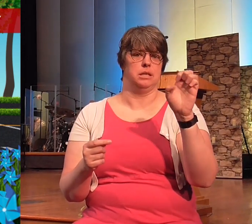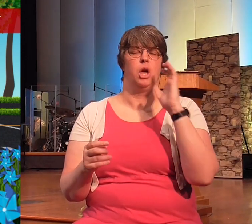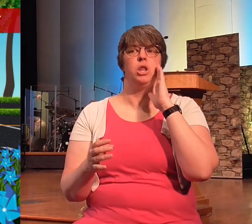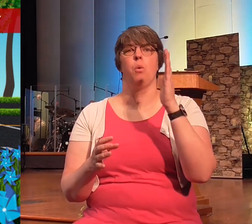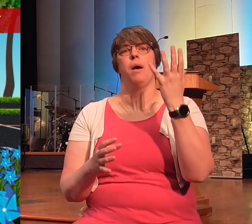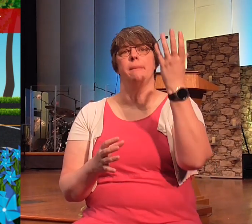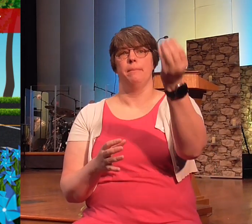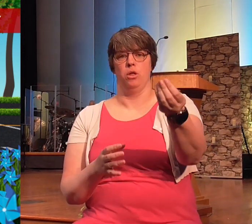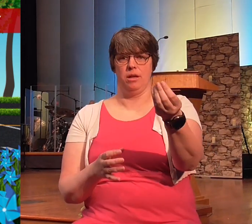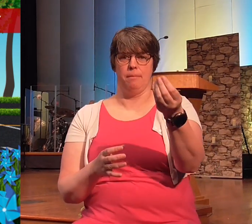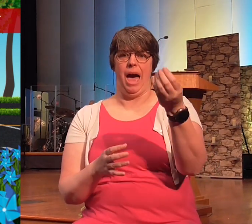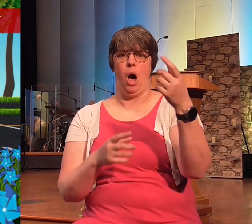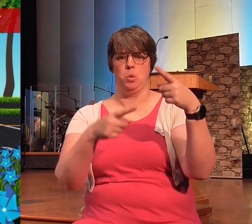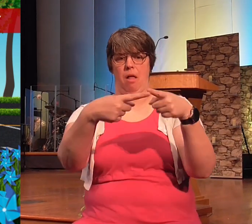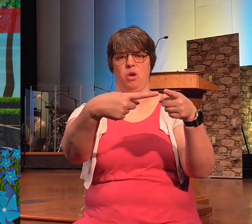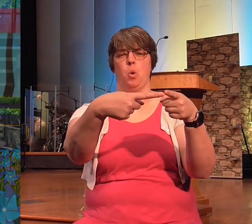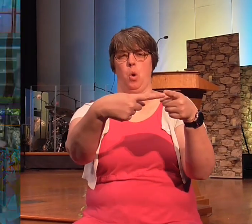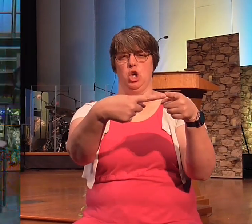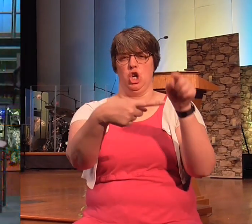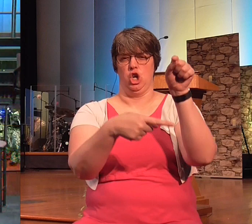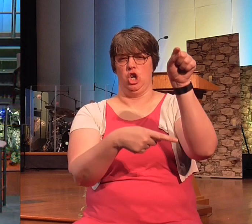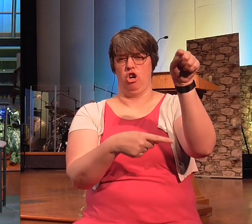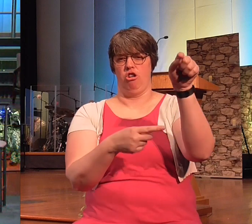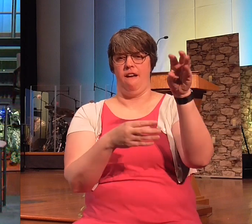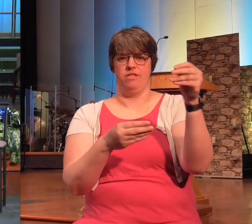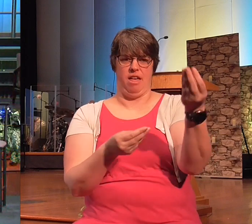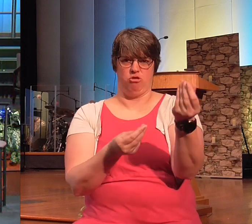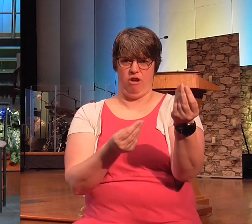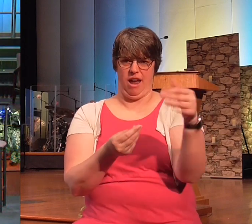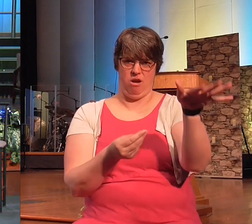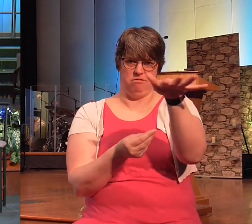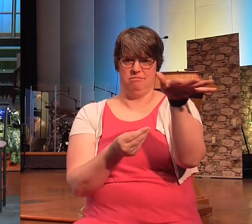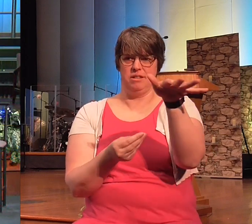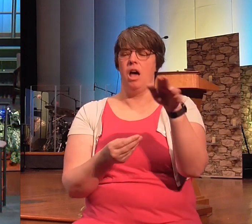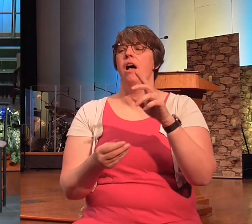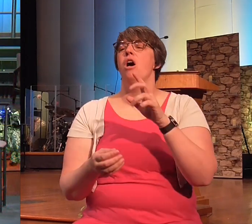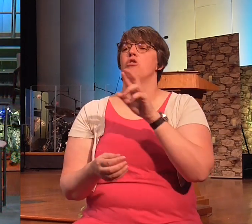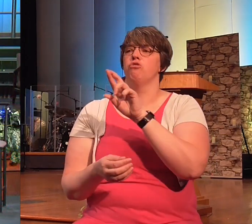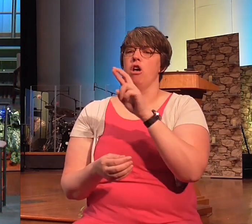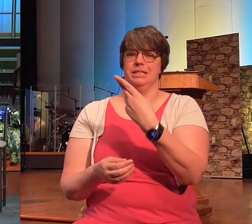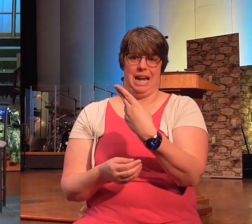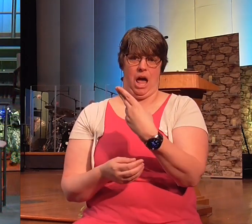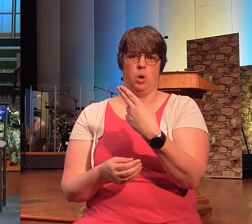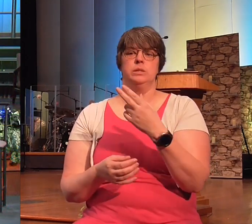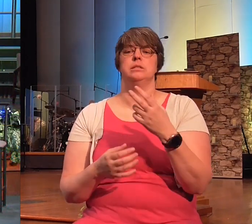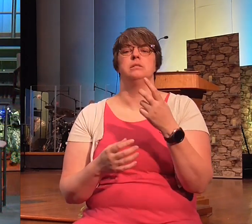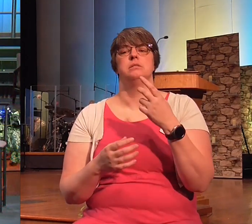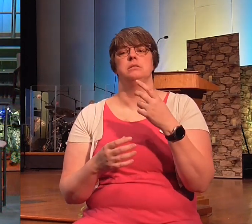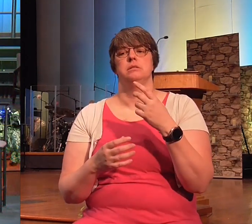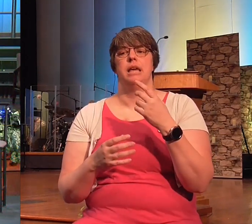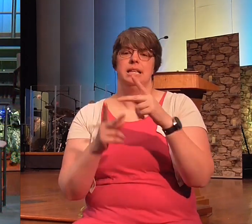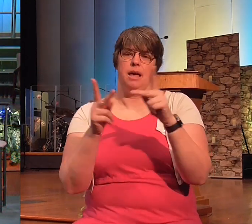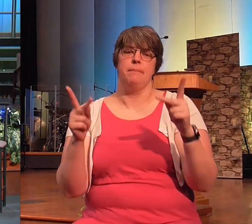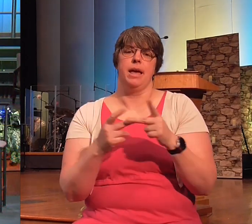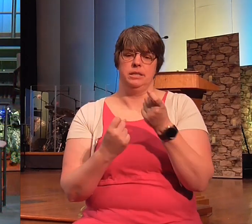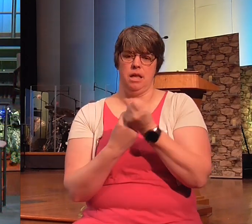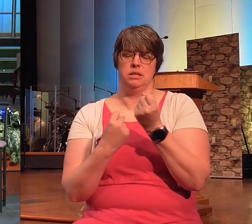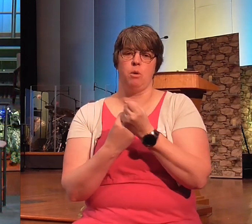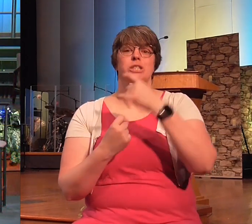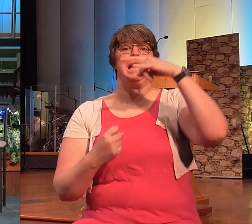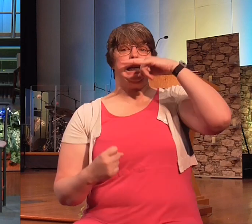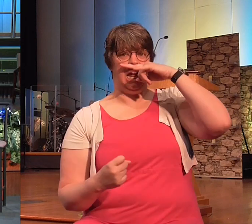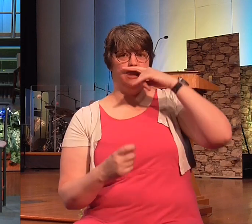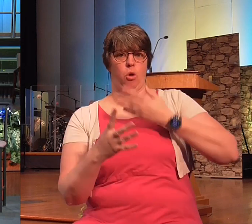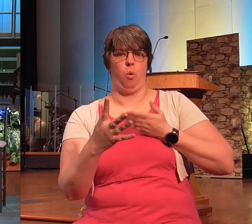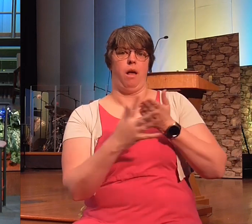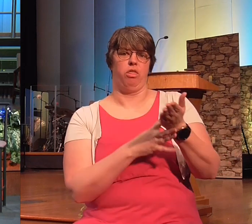the sign on the corner. So if you'd like to purchase one, Ralston House is a home that supports kids who are going through domestic violence and abuse,